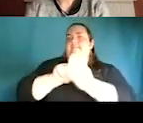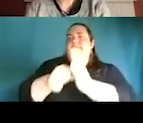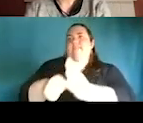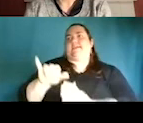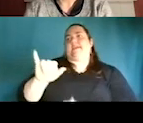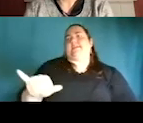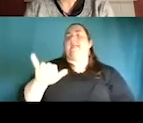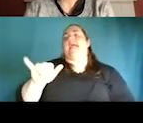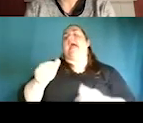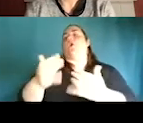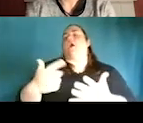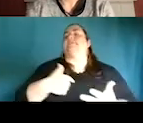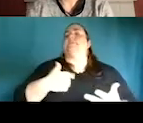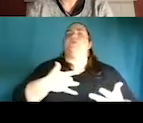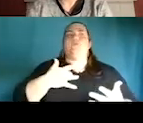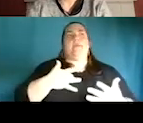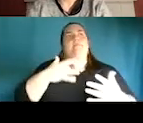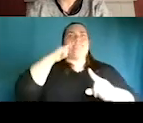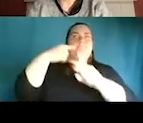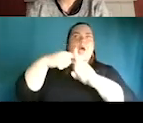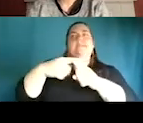how inadequate I feel in entering the